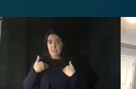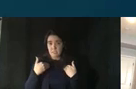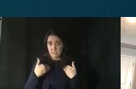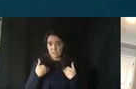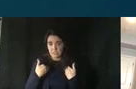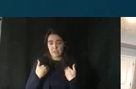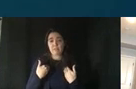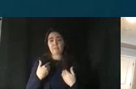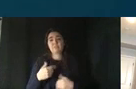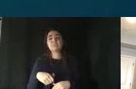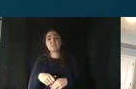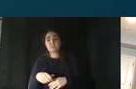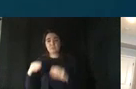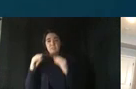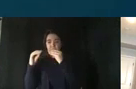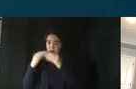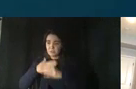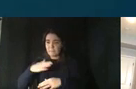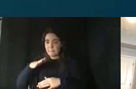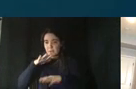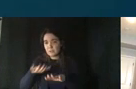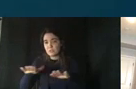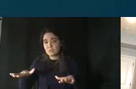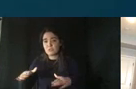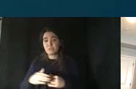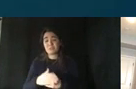sense. Going to the tips,